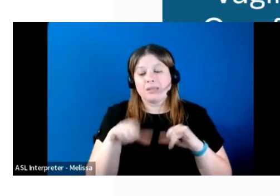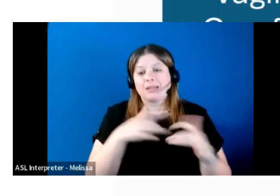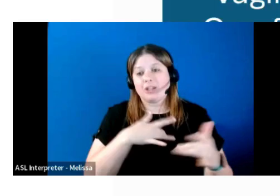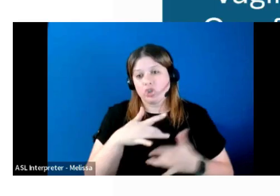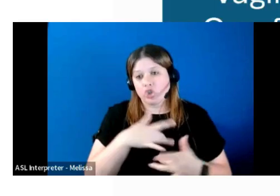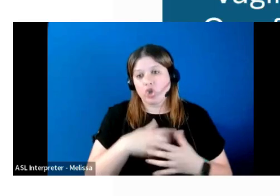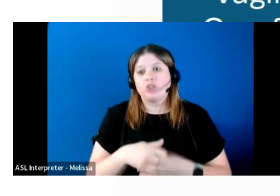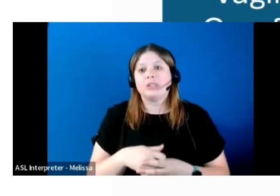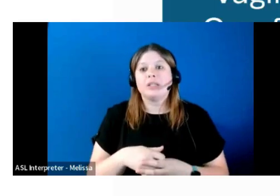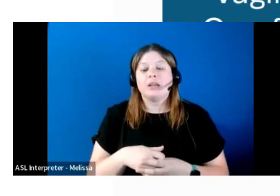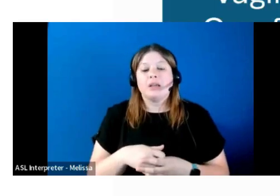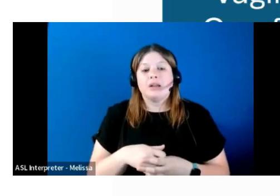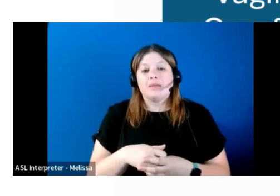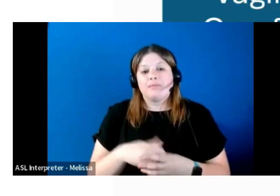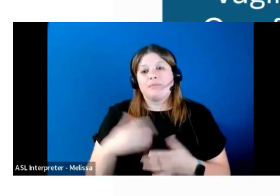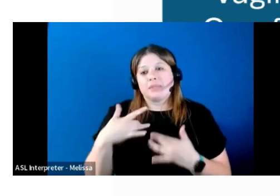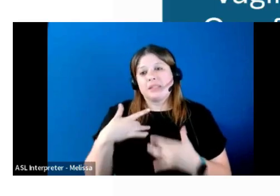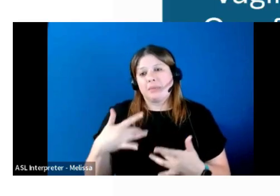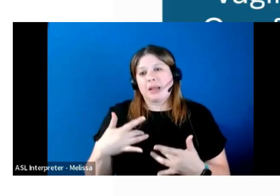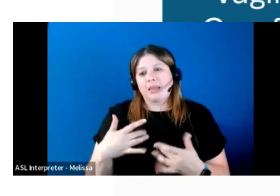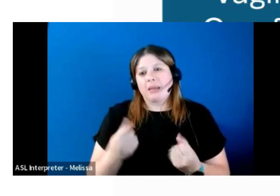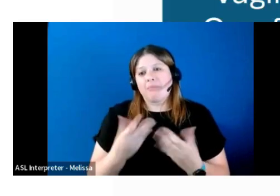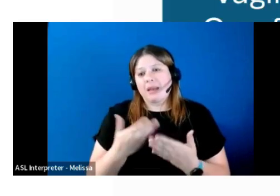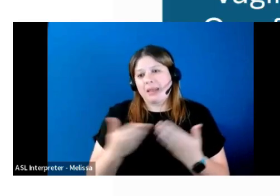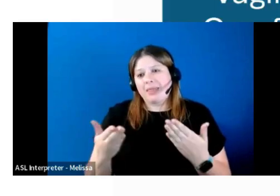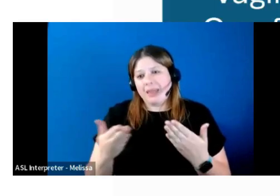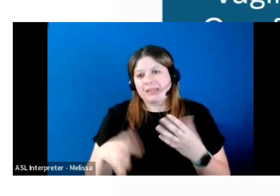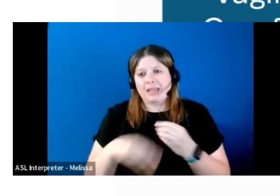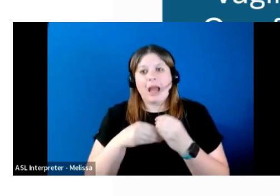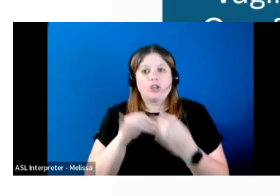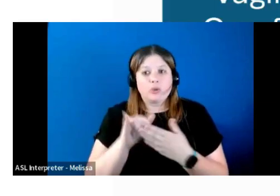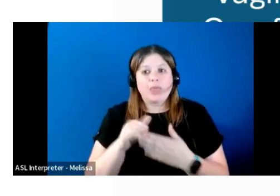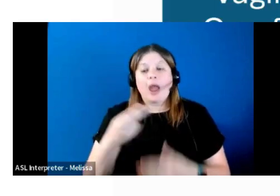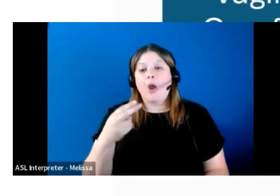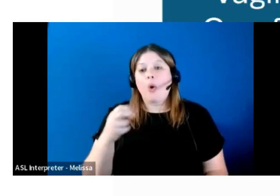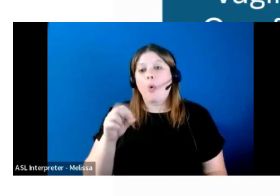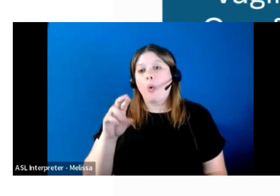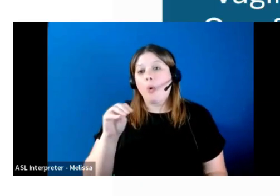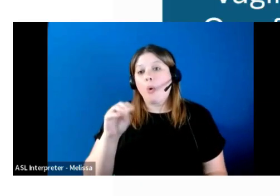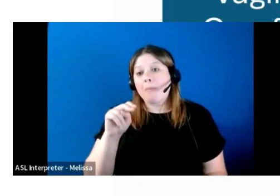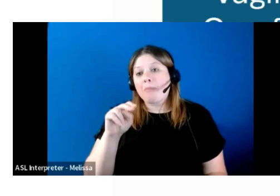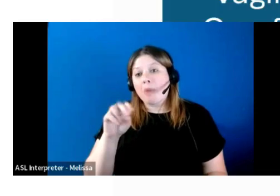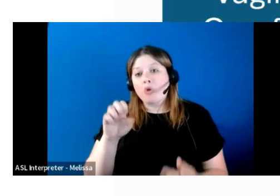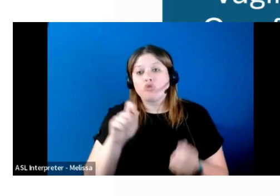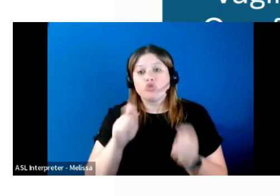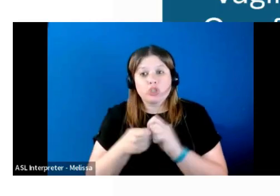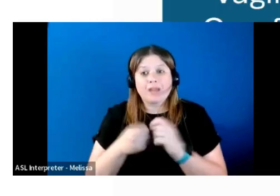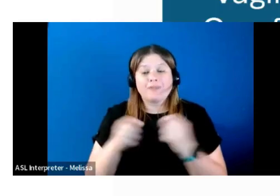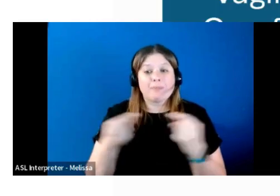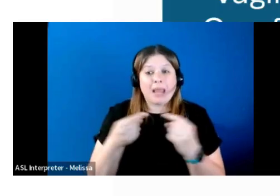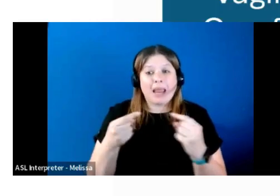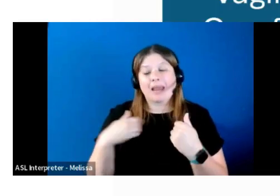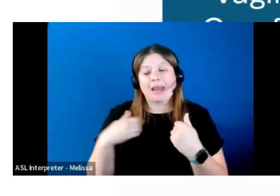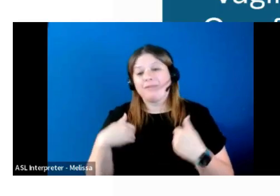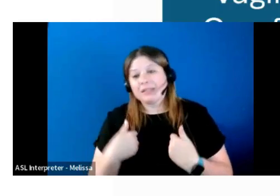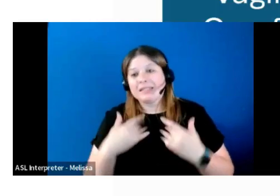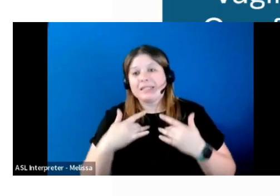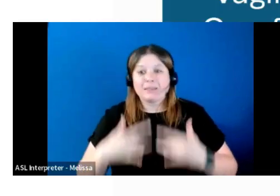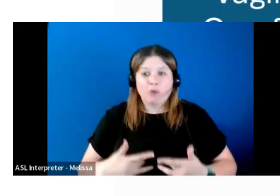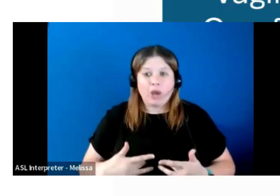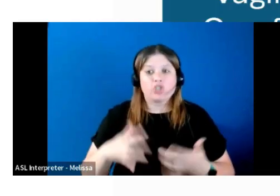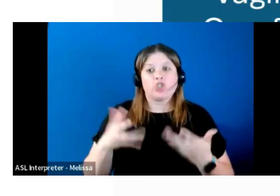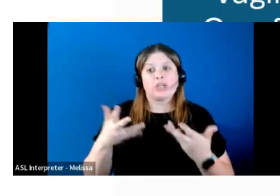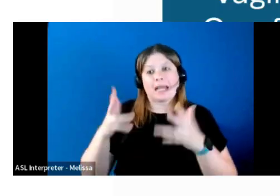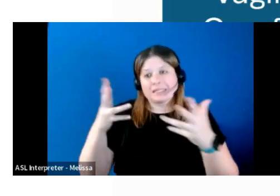have, usually have a number of contributors. Hormonal shifts, pain, fatigue, depression or anxiety,